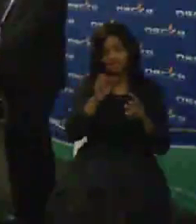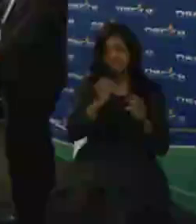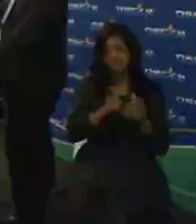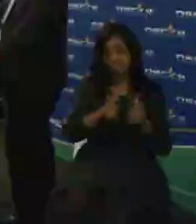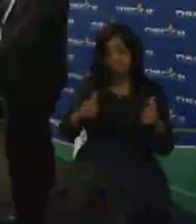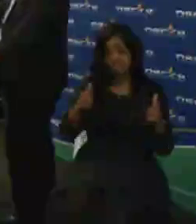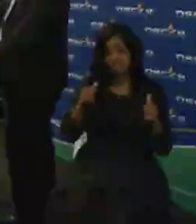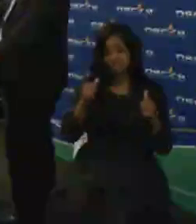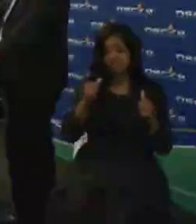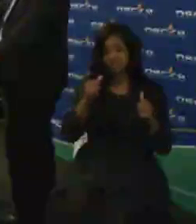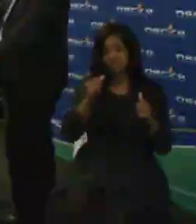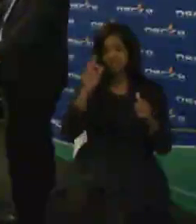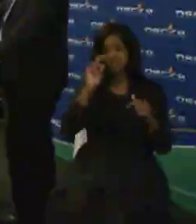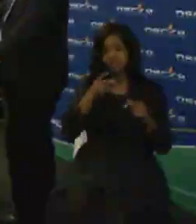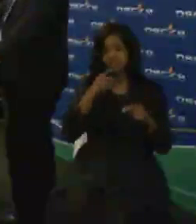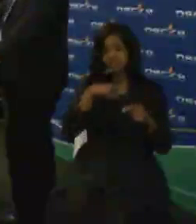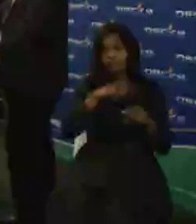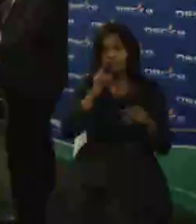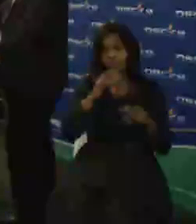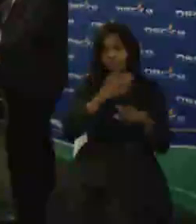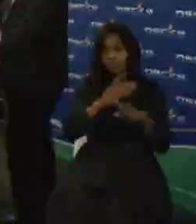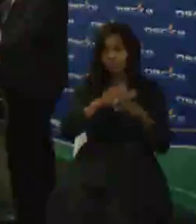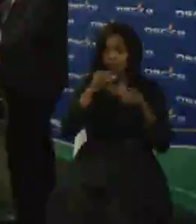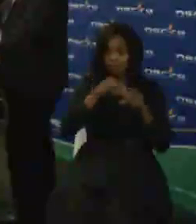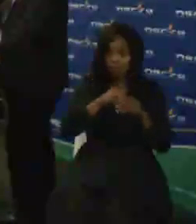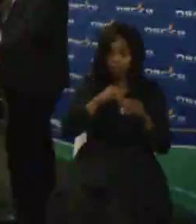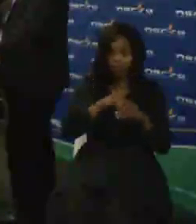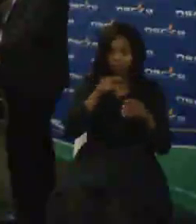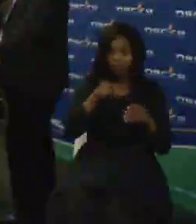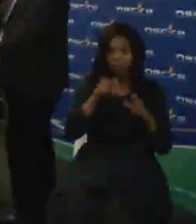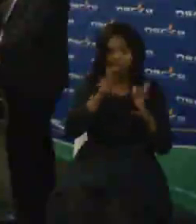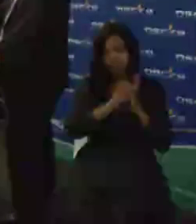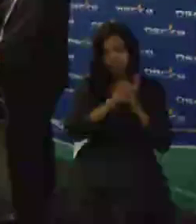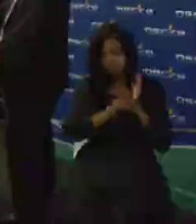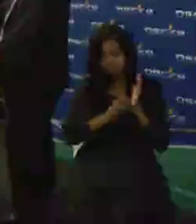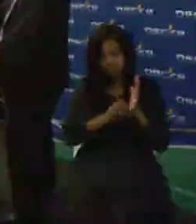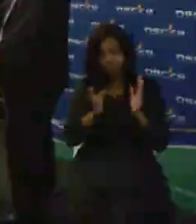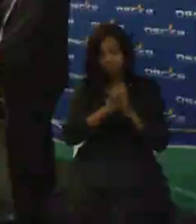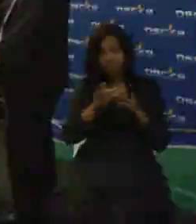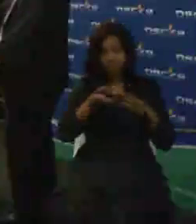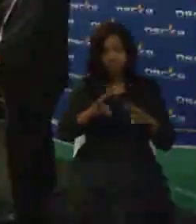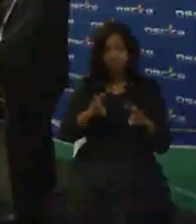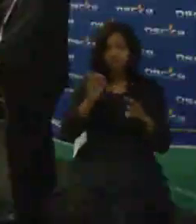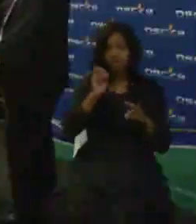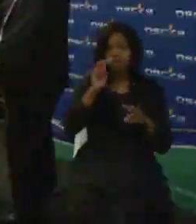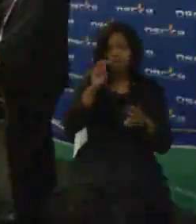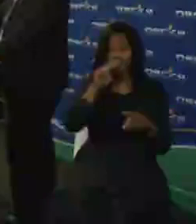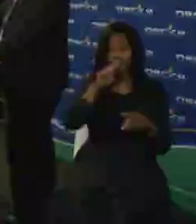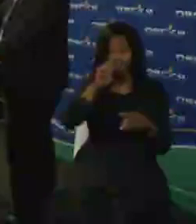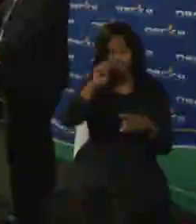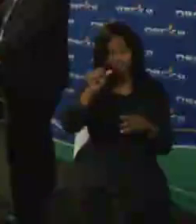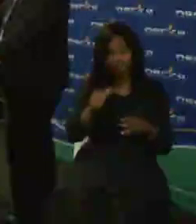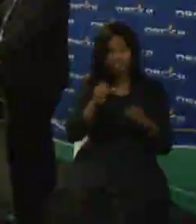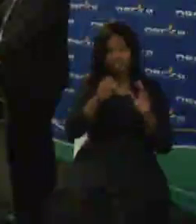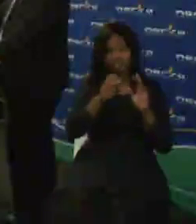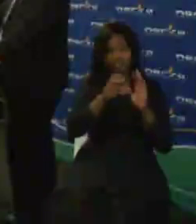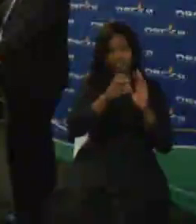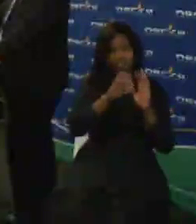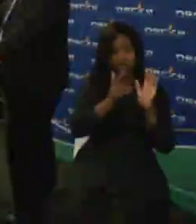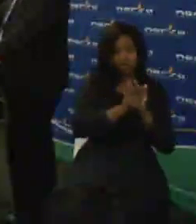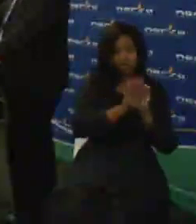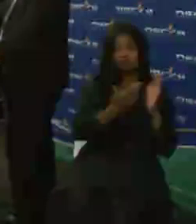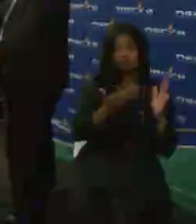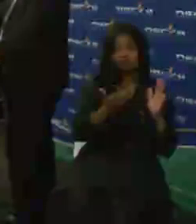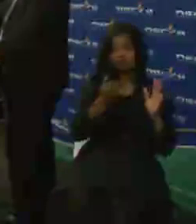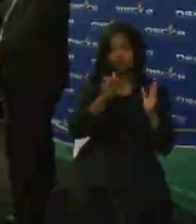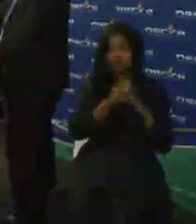said, we have to work within the confines of the methodology, the Electricity Regulation Act. You've got to